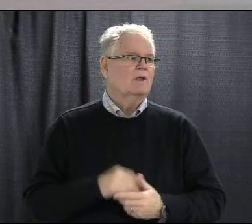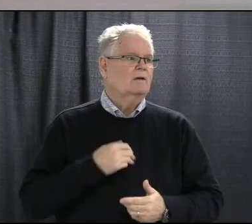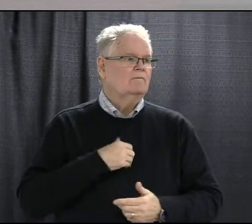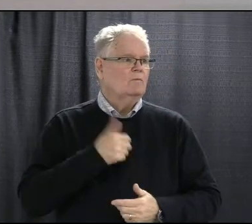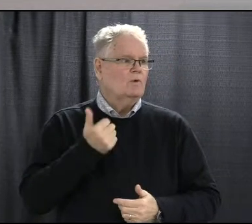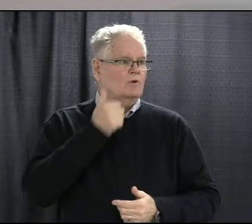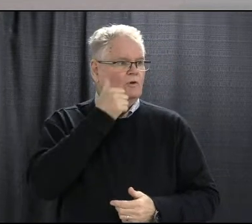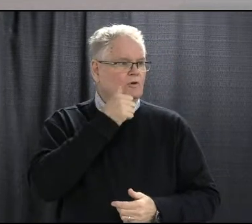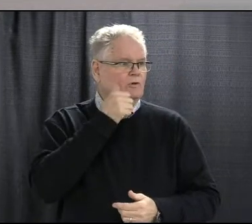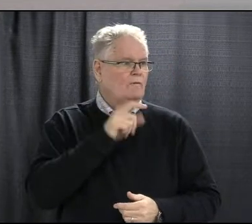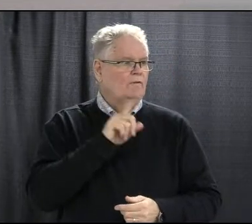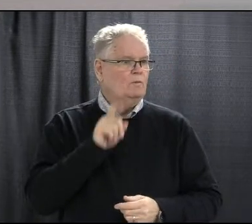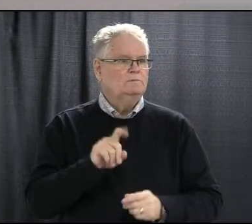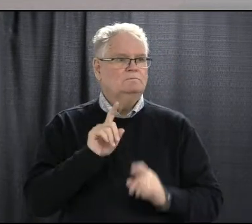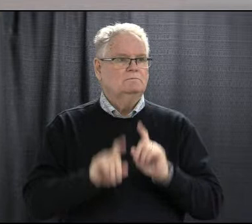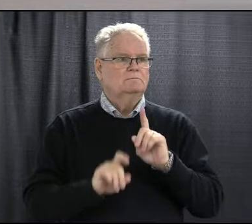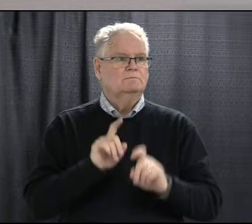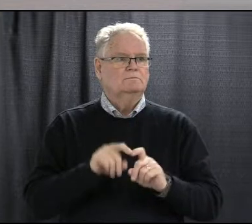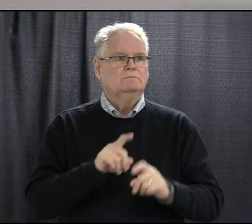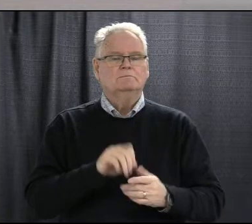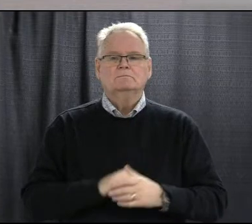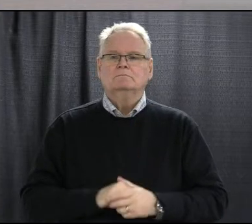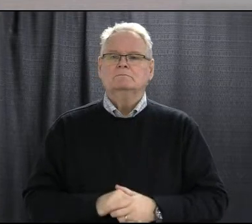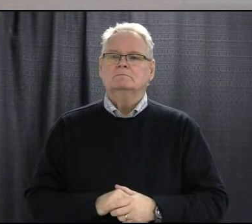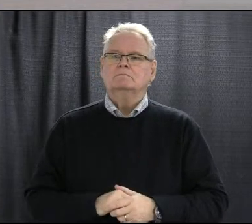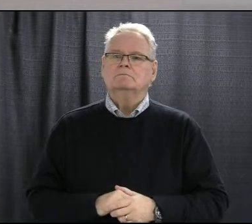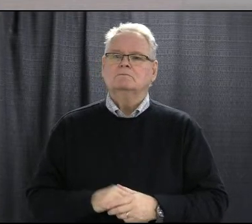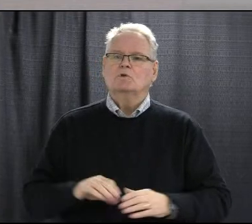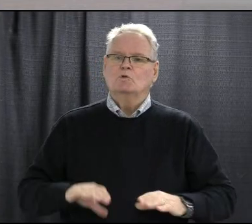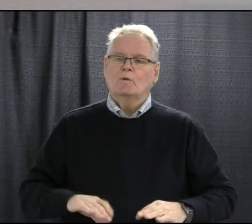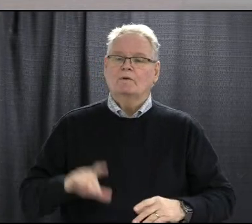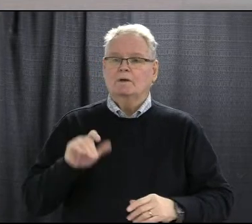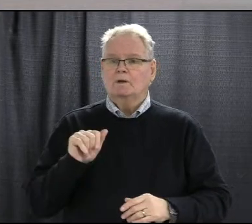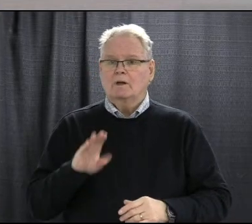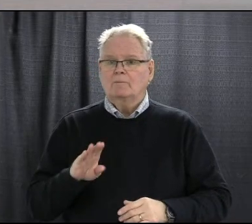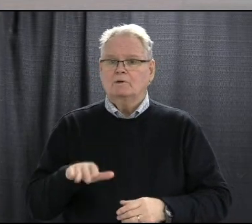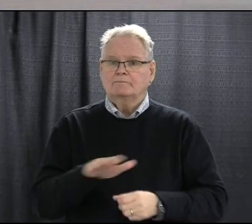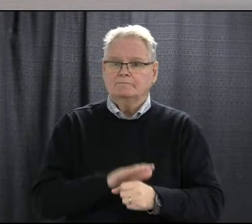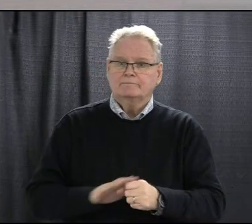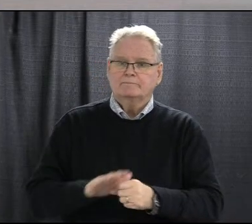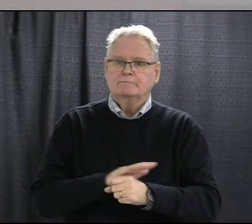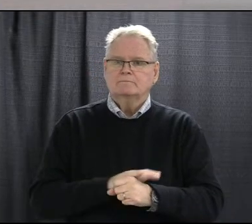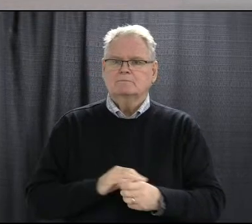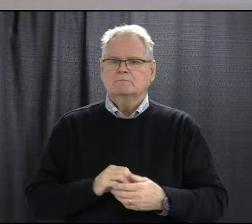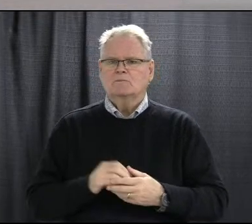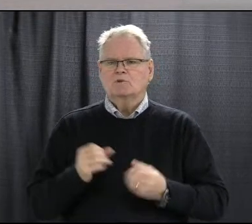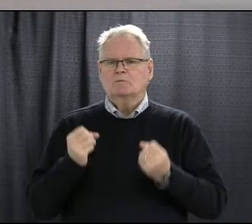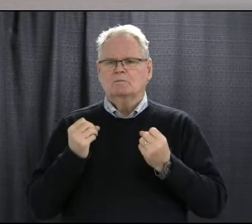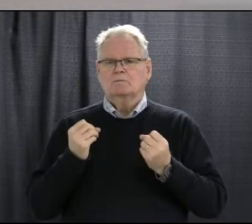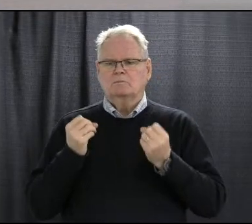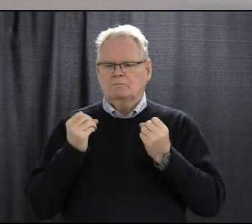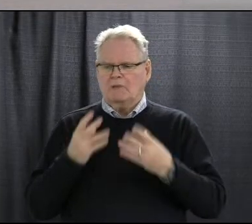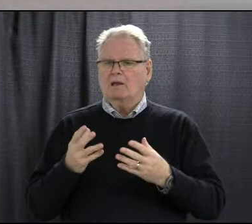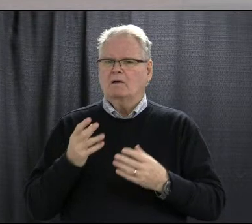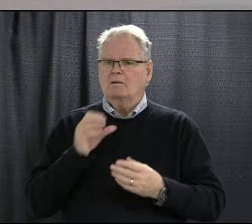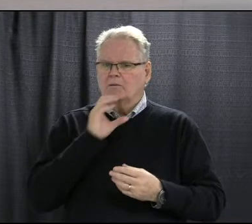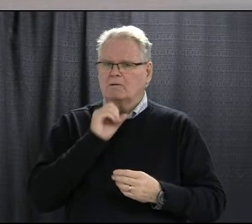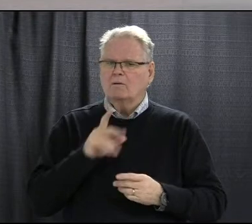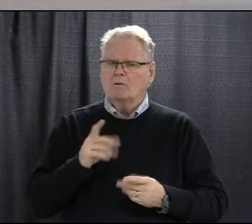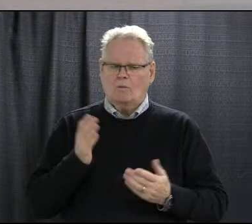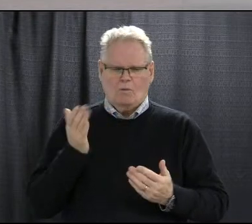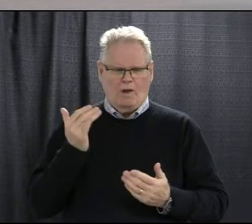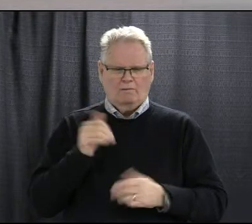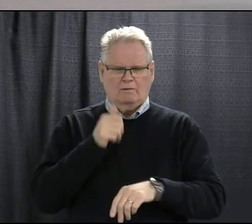this, but Newfoundland and Labrador having an aging population isn't something that's new. So do you want to talk about why now? Why not